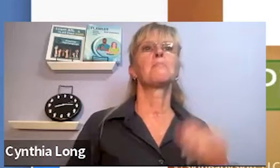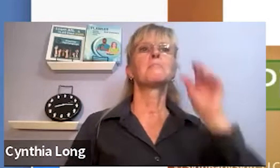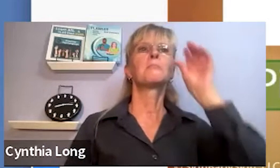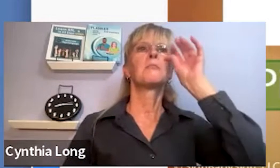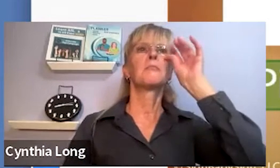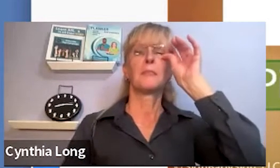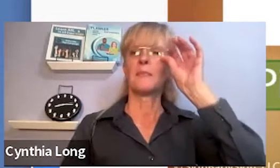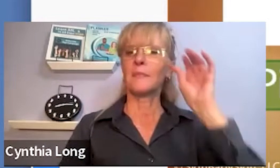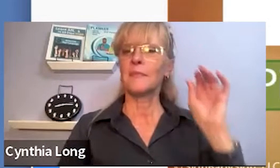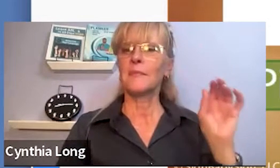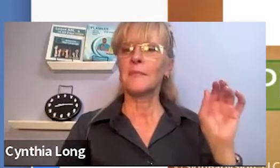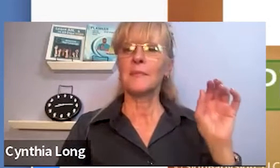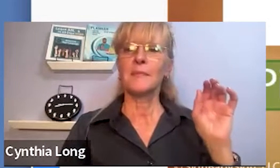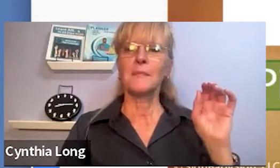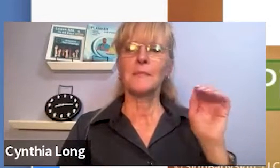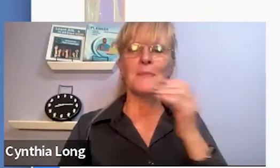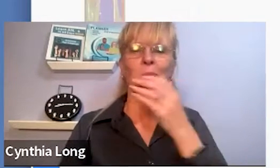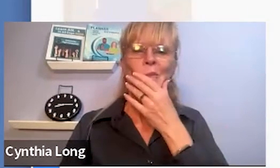pilgrim.